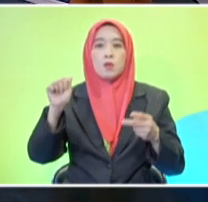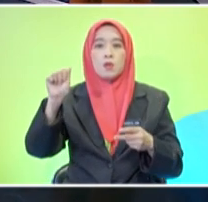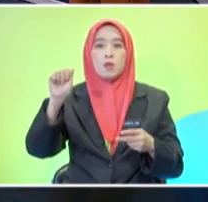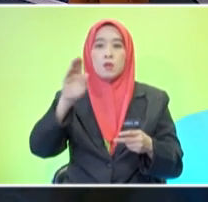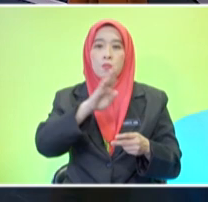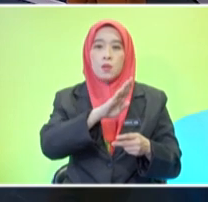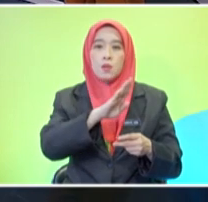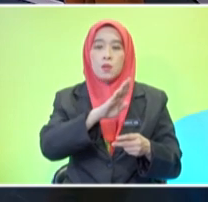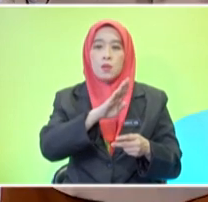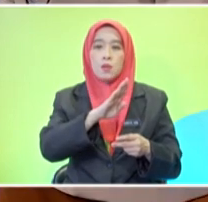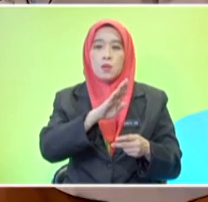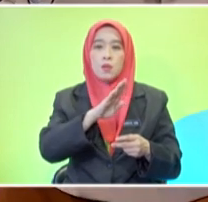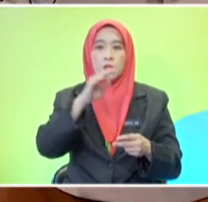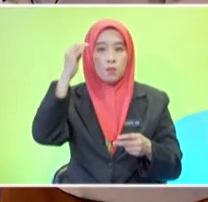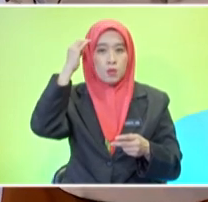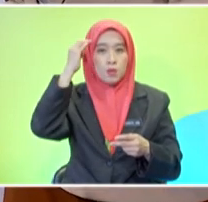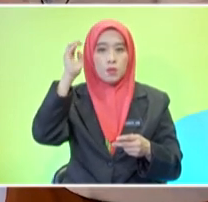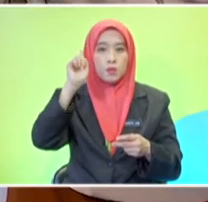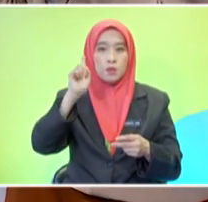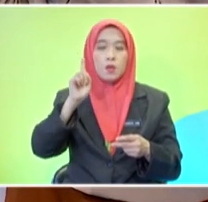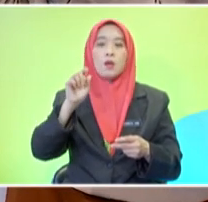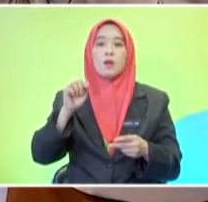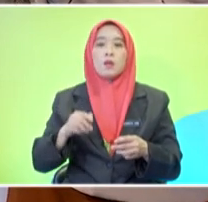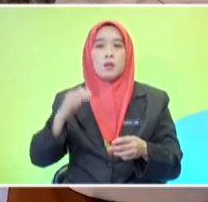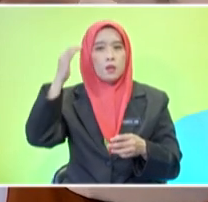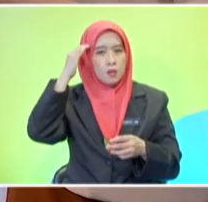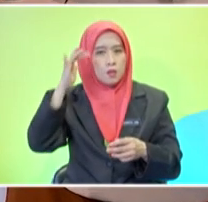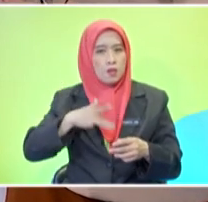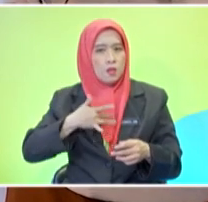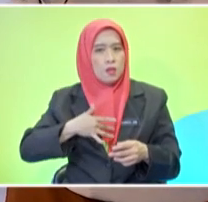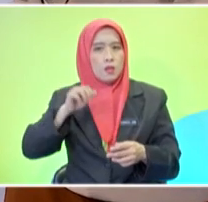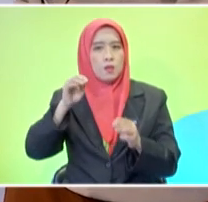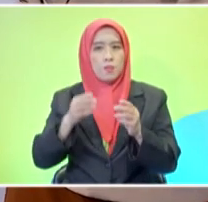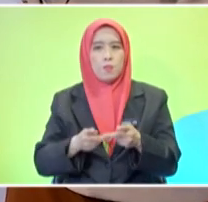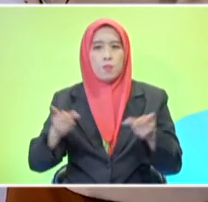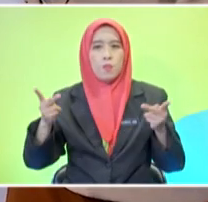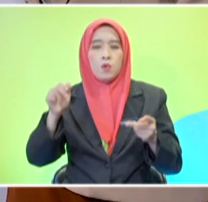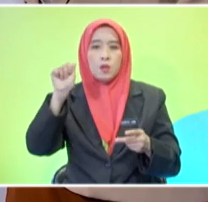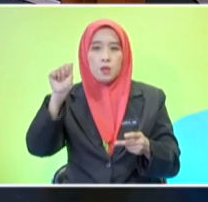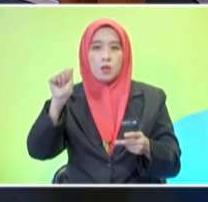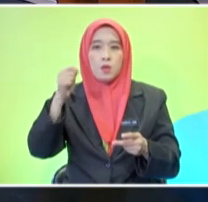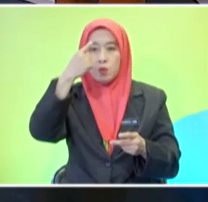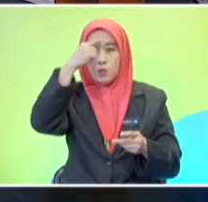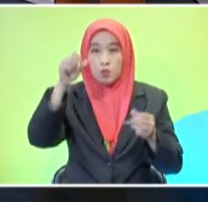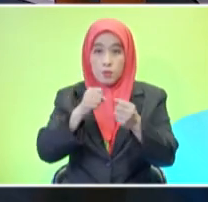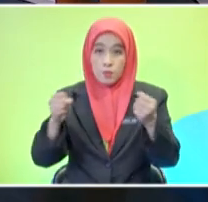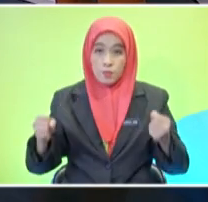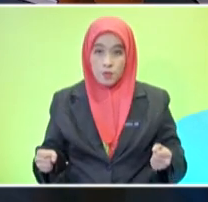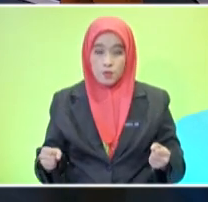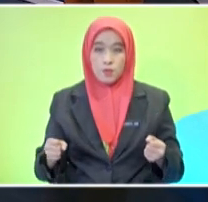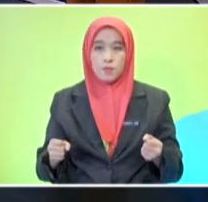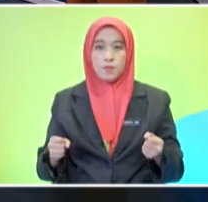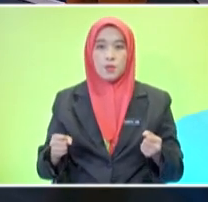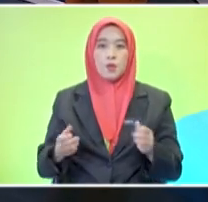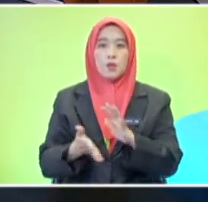think pot A. Yes, you're right. So pot A is the one with less space. Yes, definitely. All right. Thank you. Very good. Okay. Now